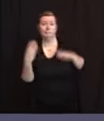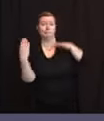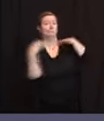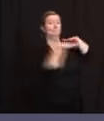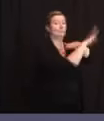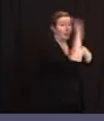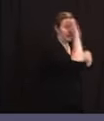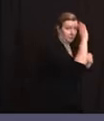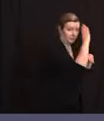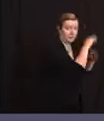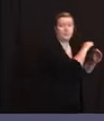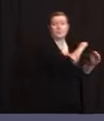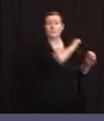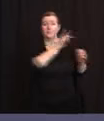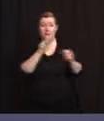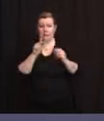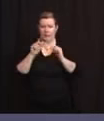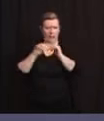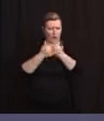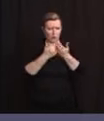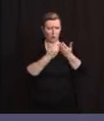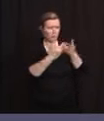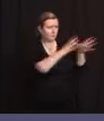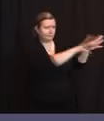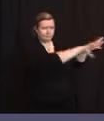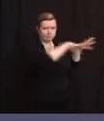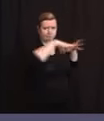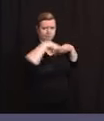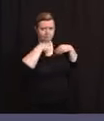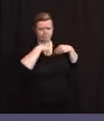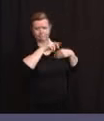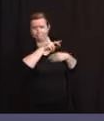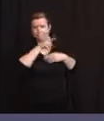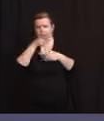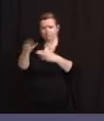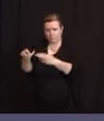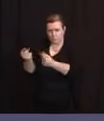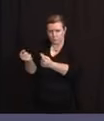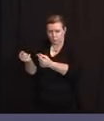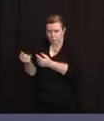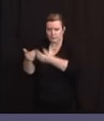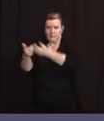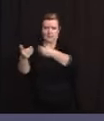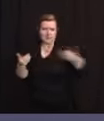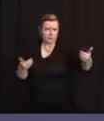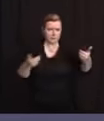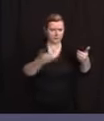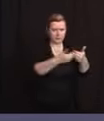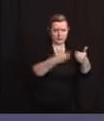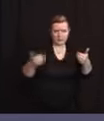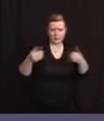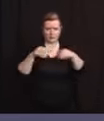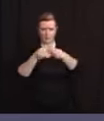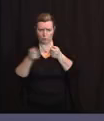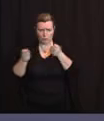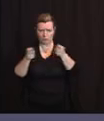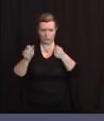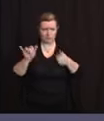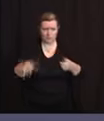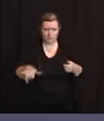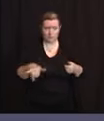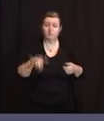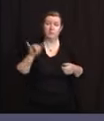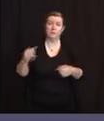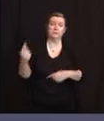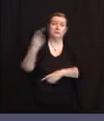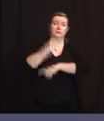further transmission. That same day, at 5 p.m., I held a call with more